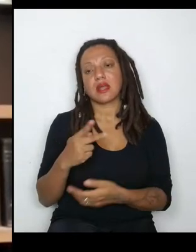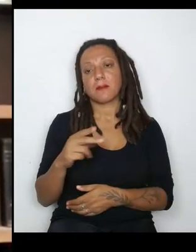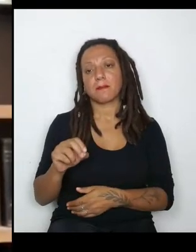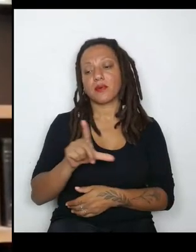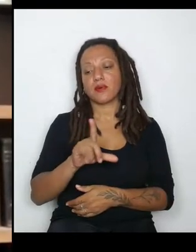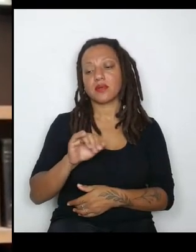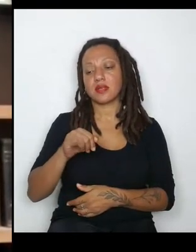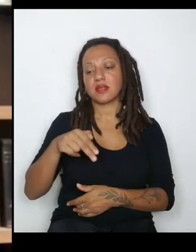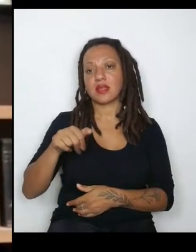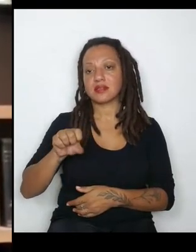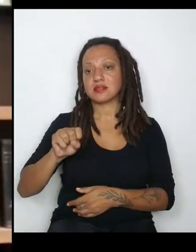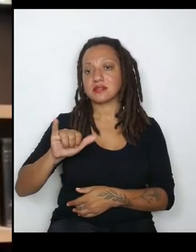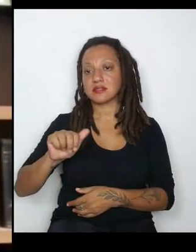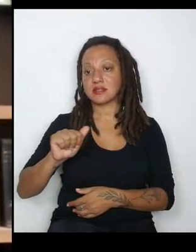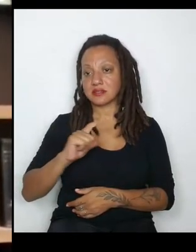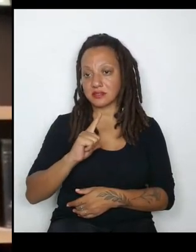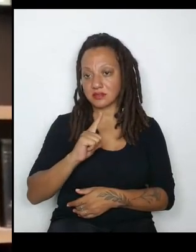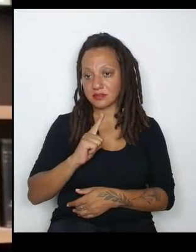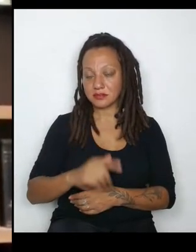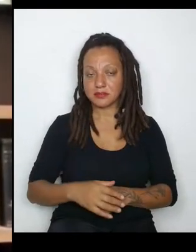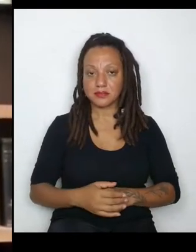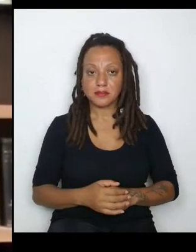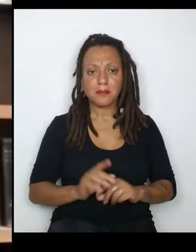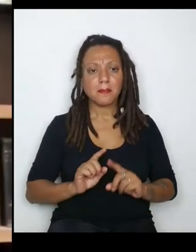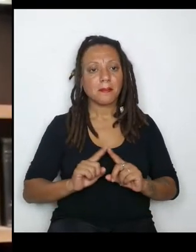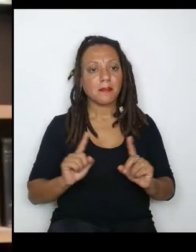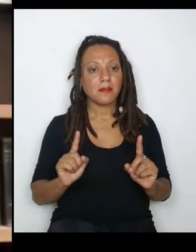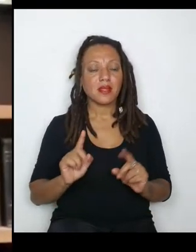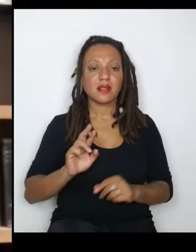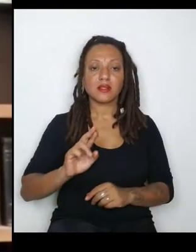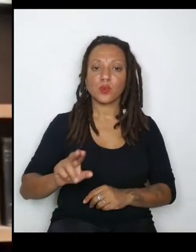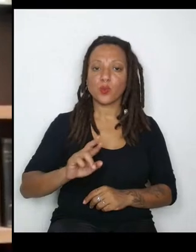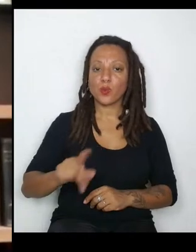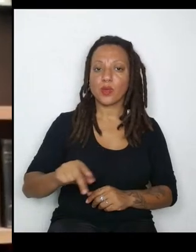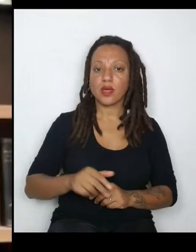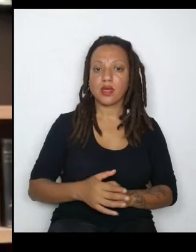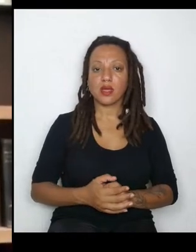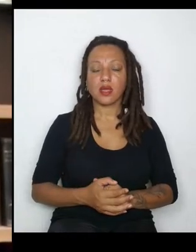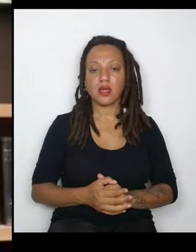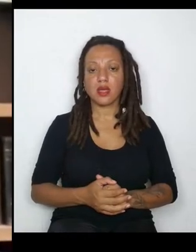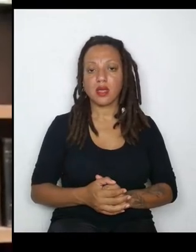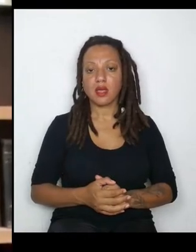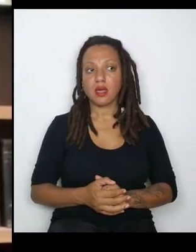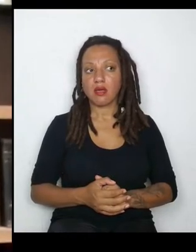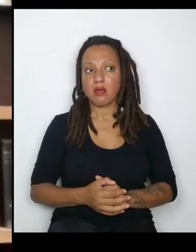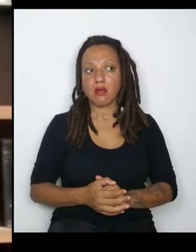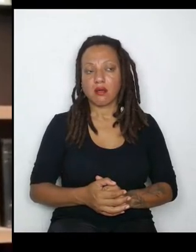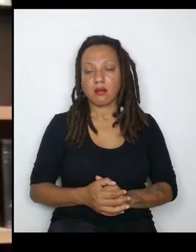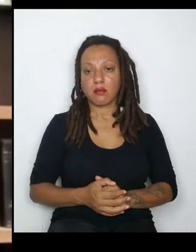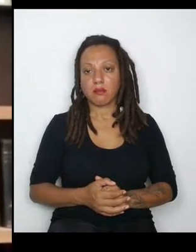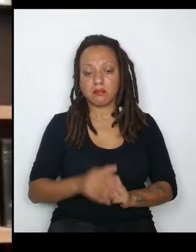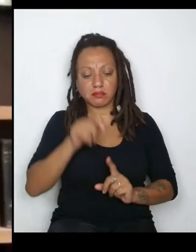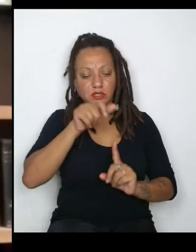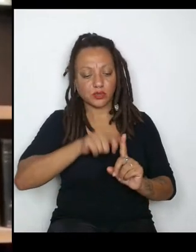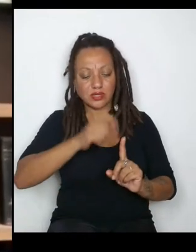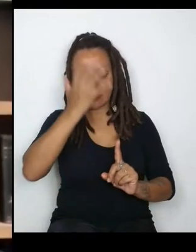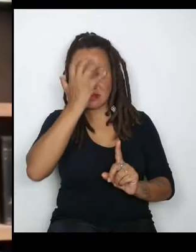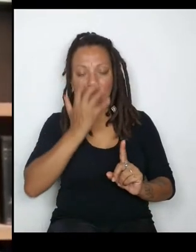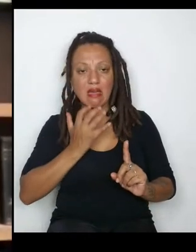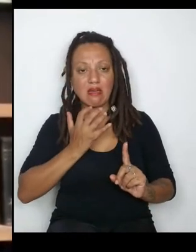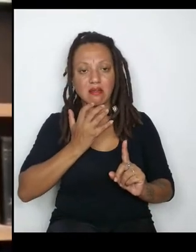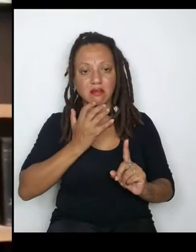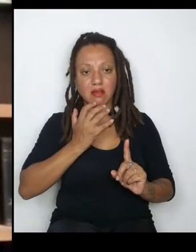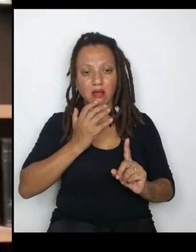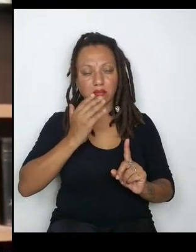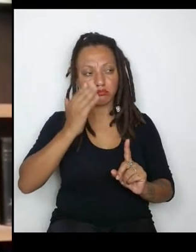uh of mirth that's a serious figure who has a valuable social role uh this is well known and written about in gogan's day